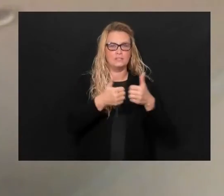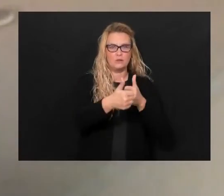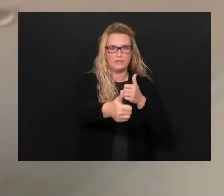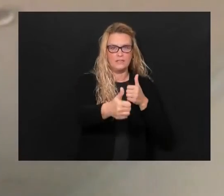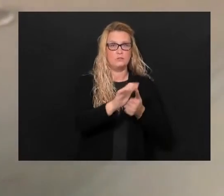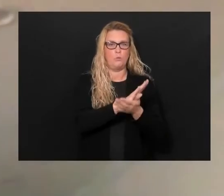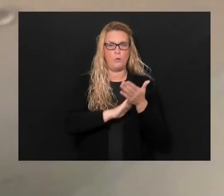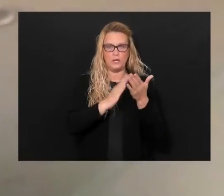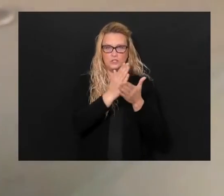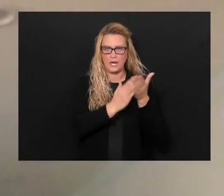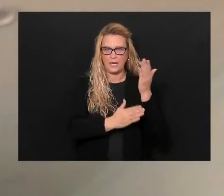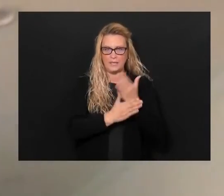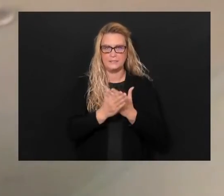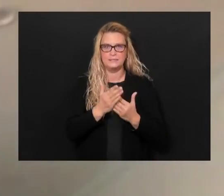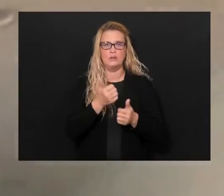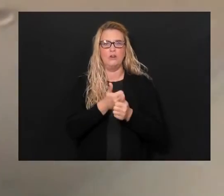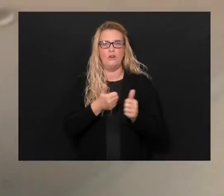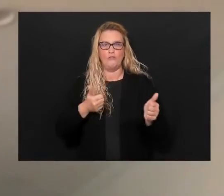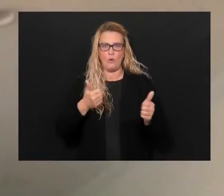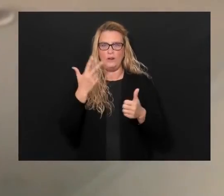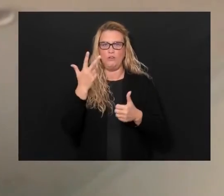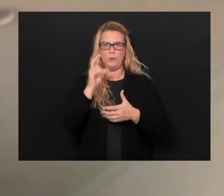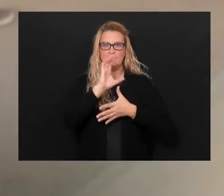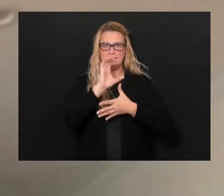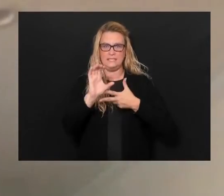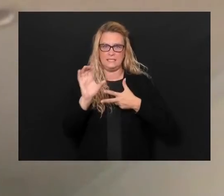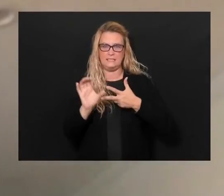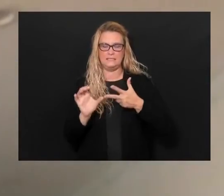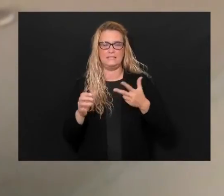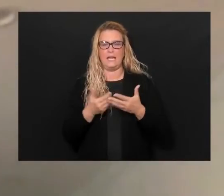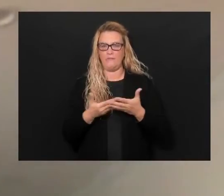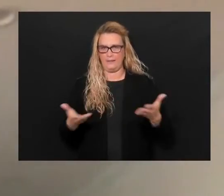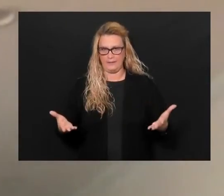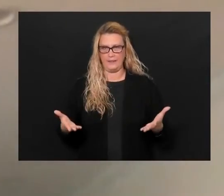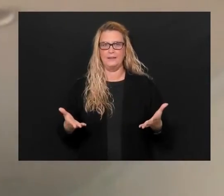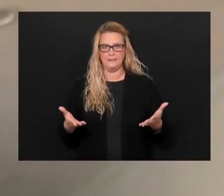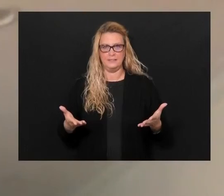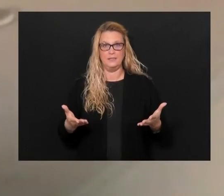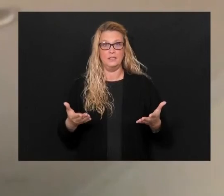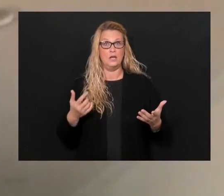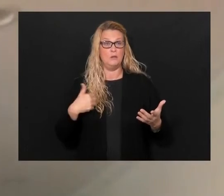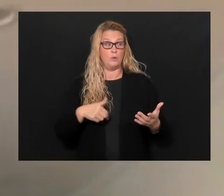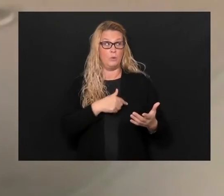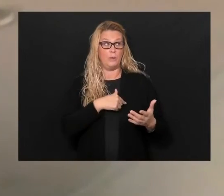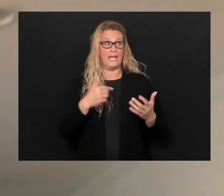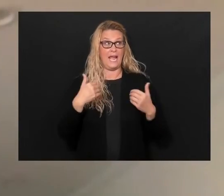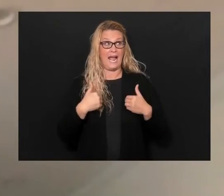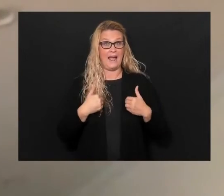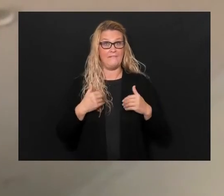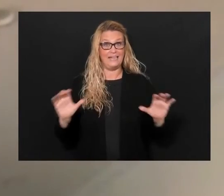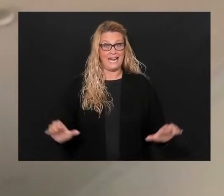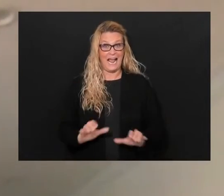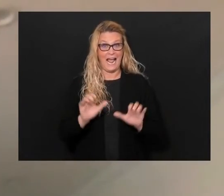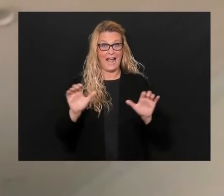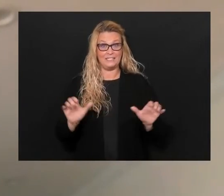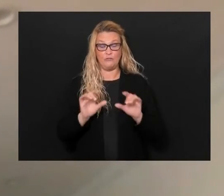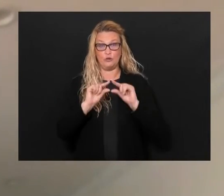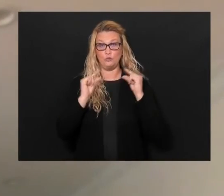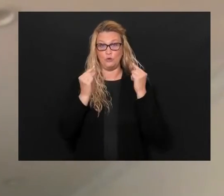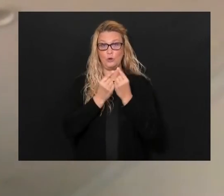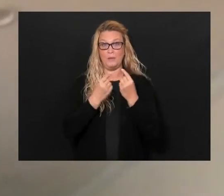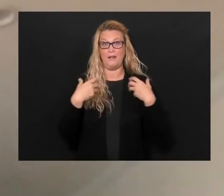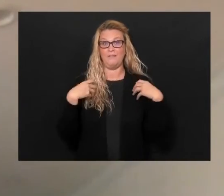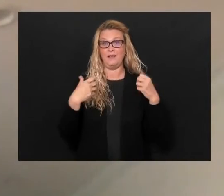hands, avoid the 3 C's, et cetera. But we also have a very active group of local health